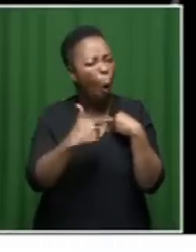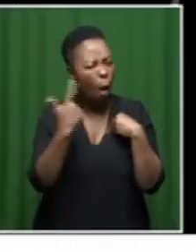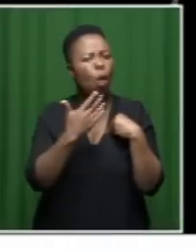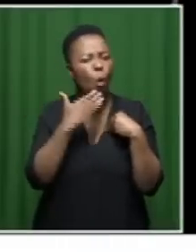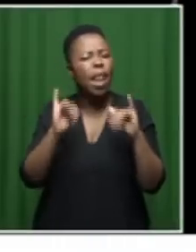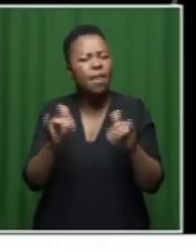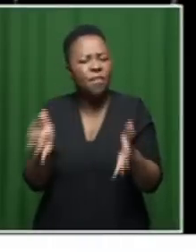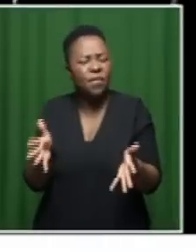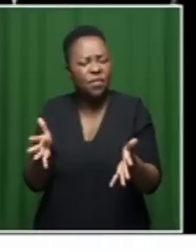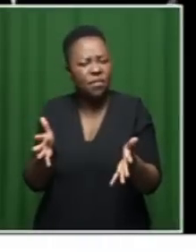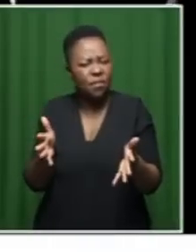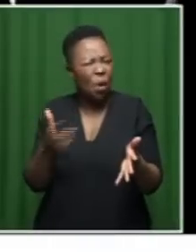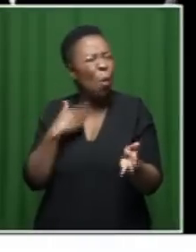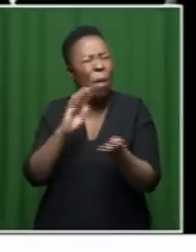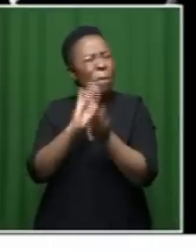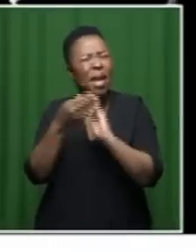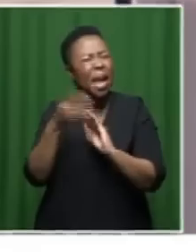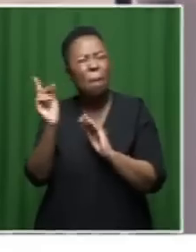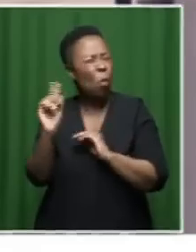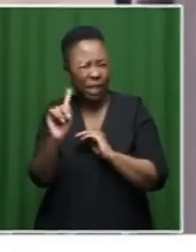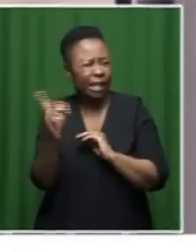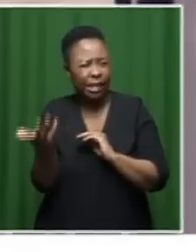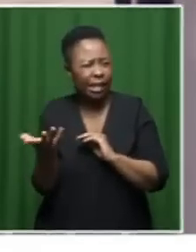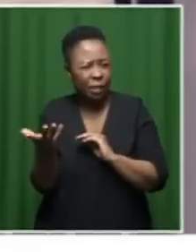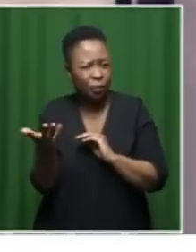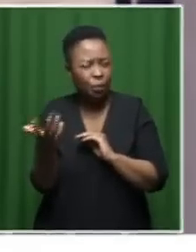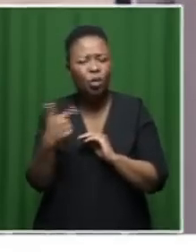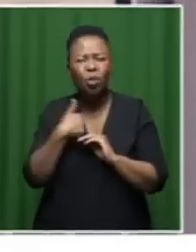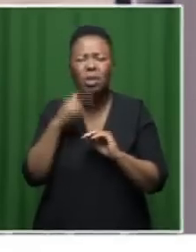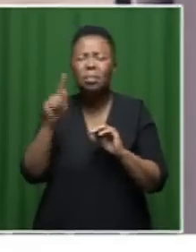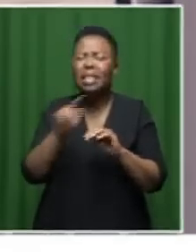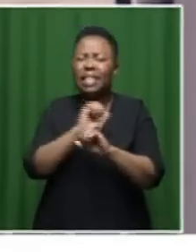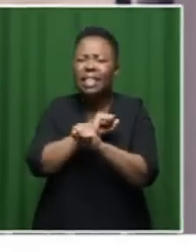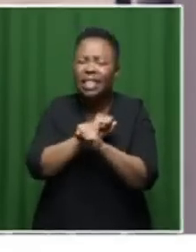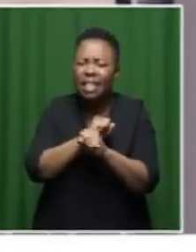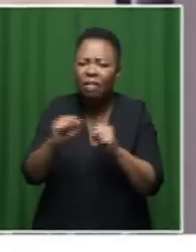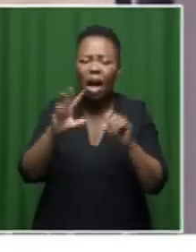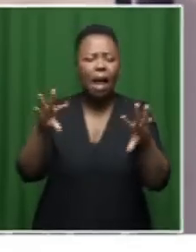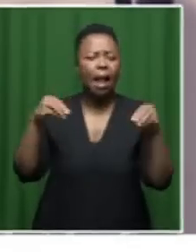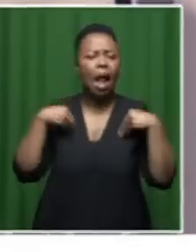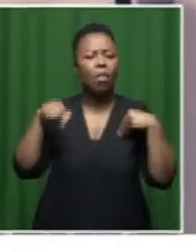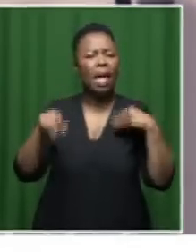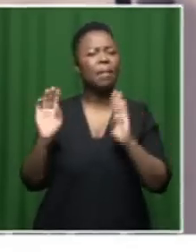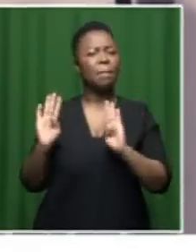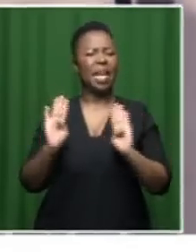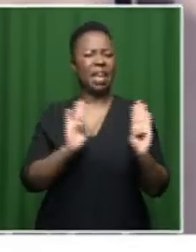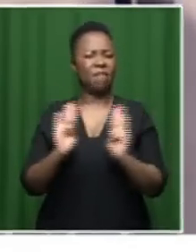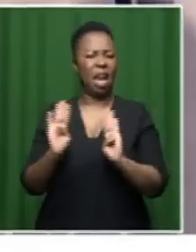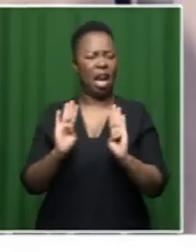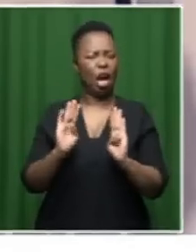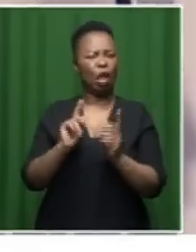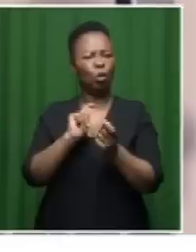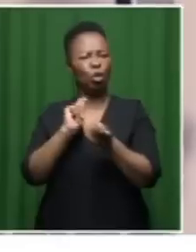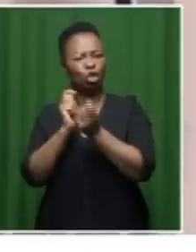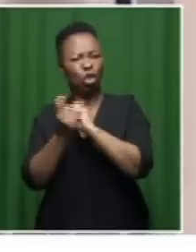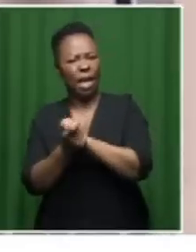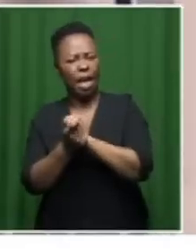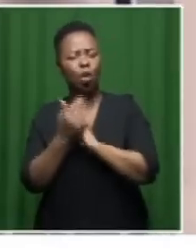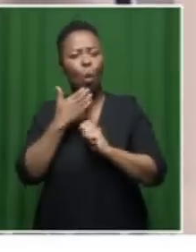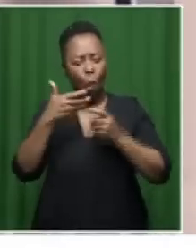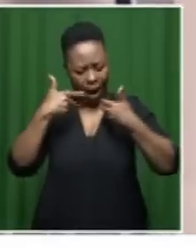become? And we must never allow that kind of behavior to shape who we are and how